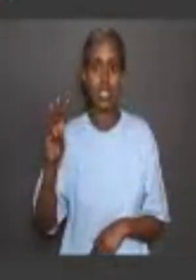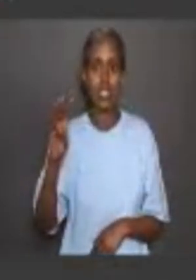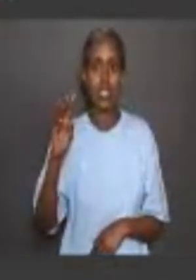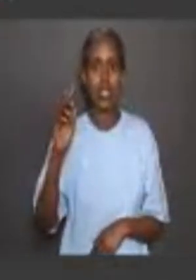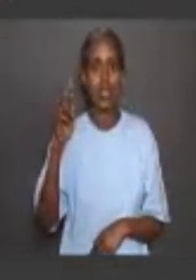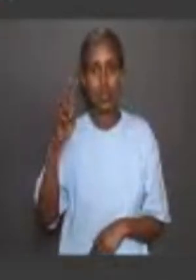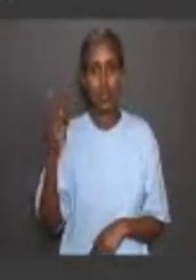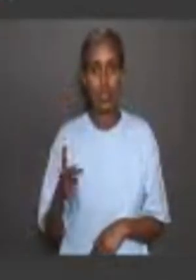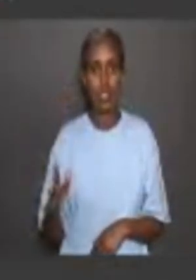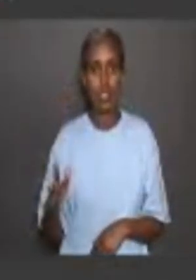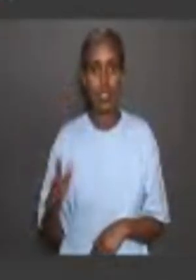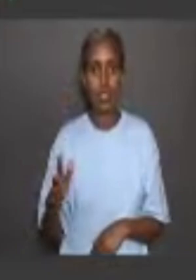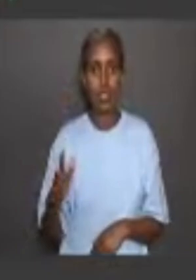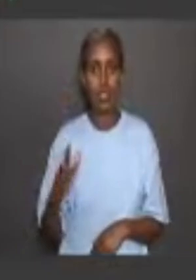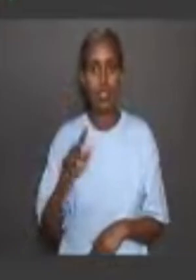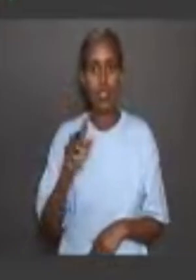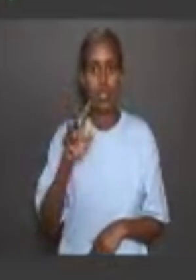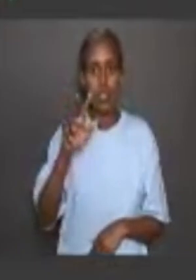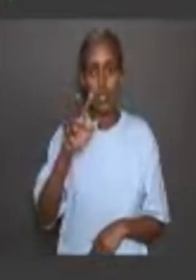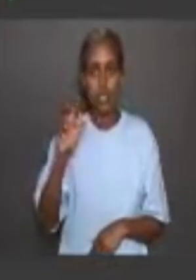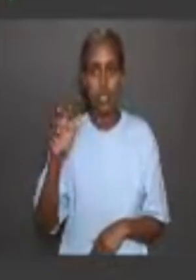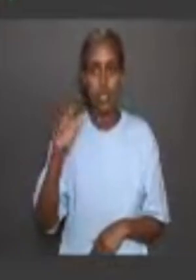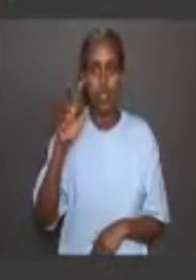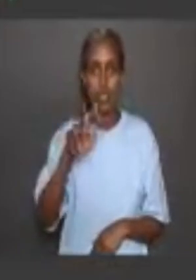166 and 2/3,